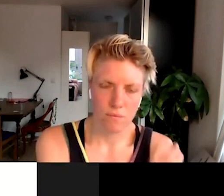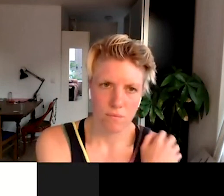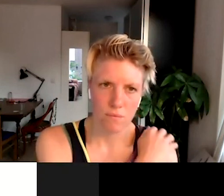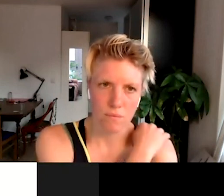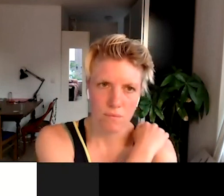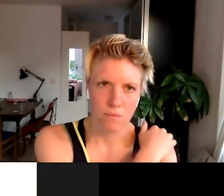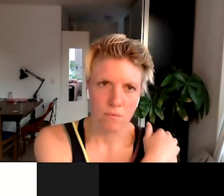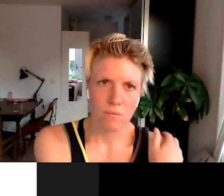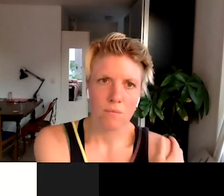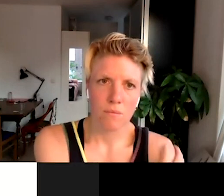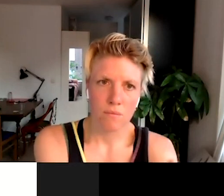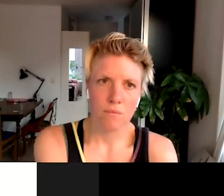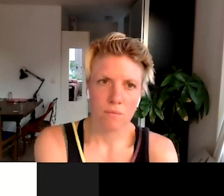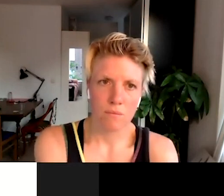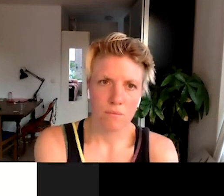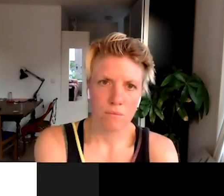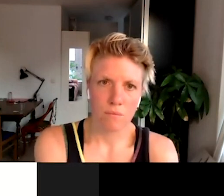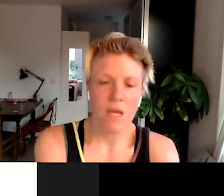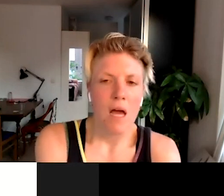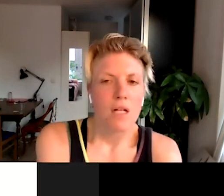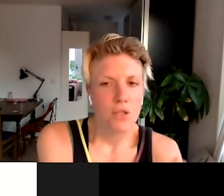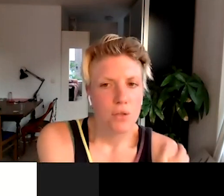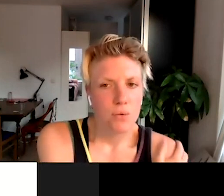bit difficult, for me also back then.